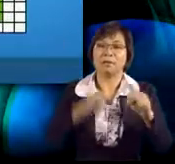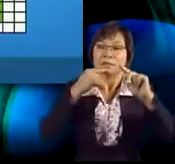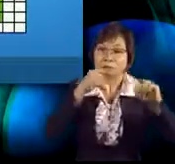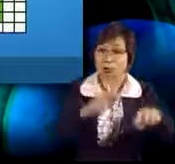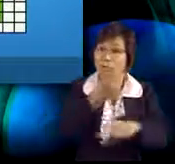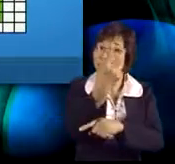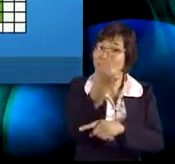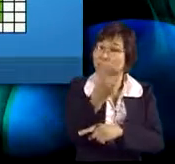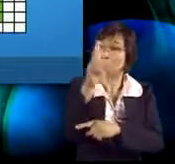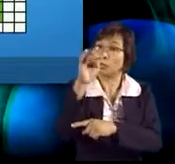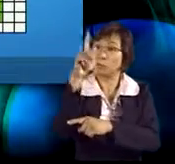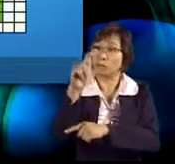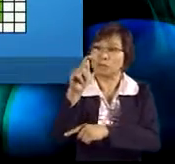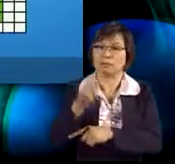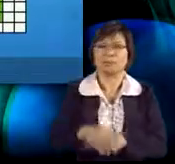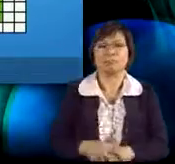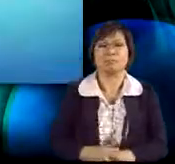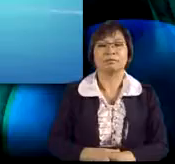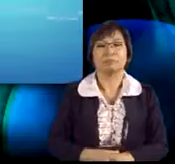answer is 12 units square.